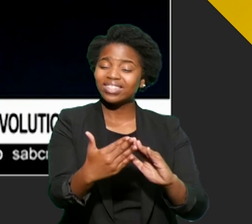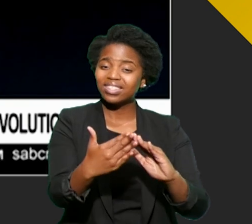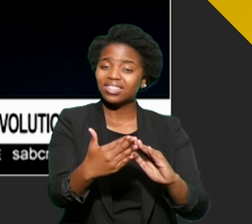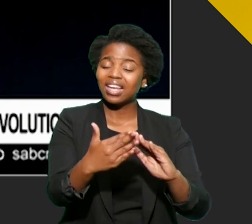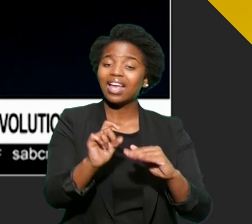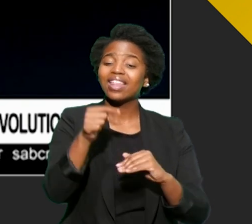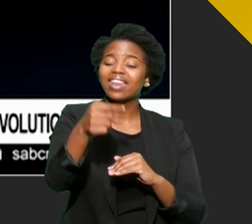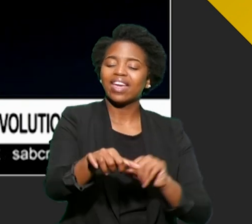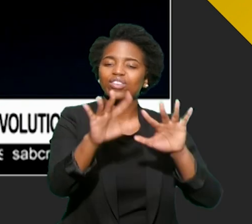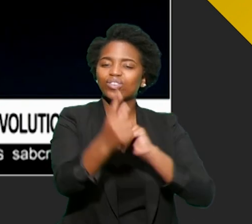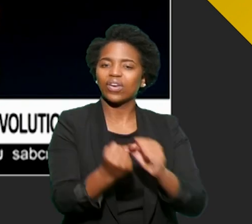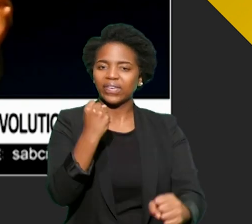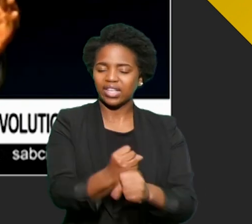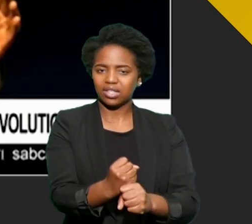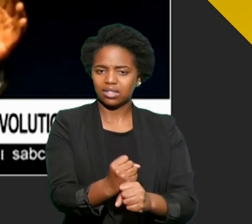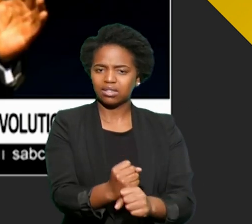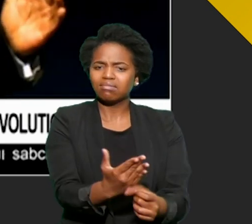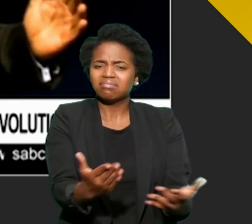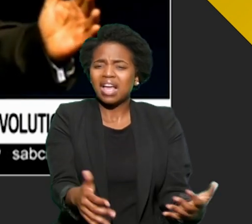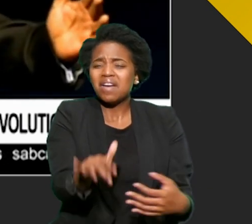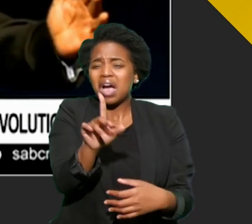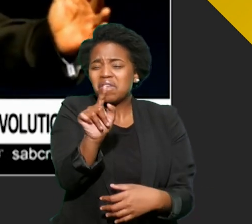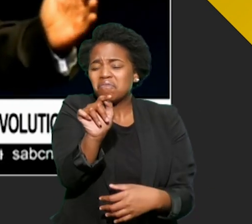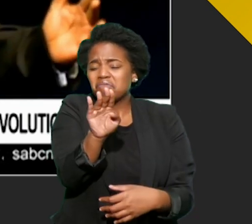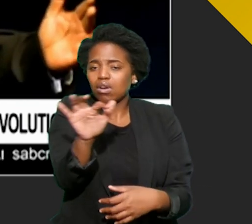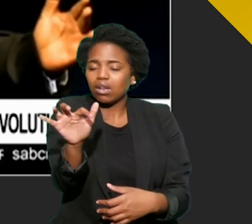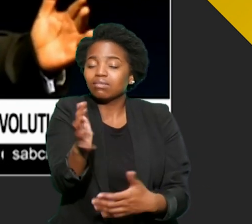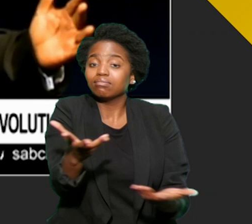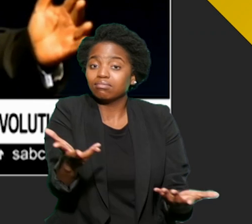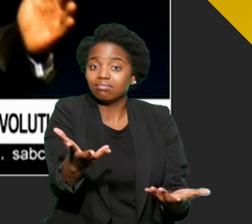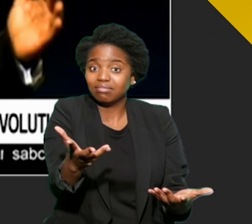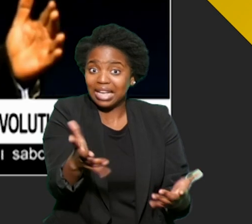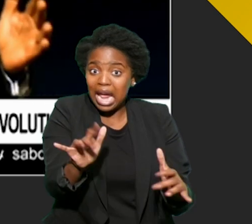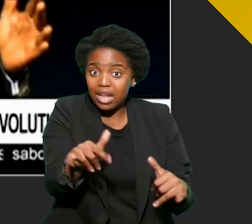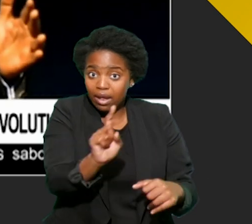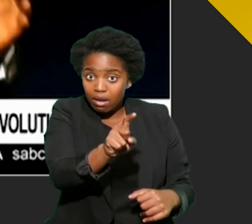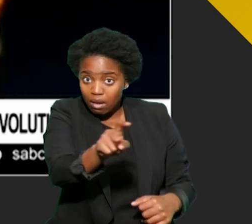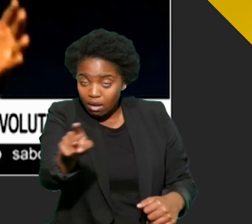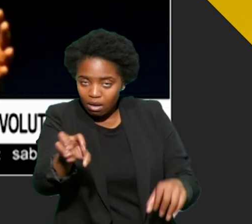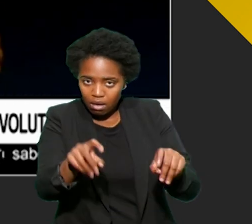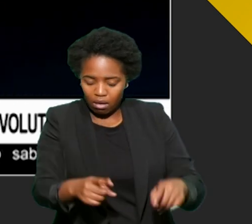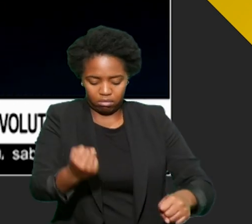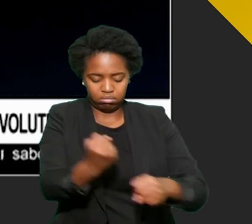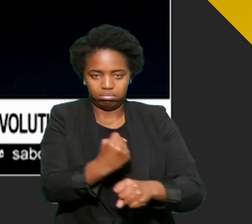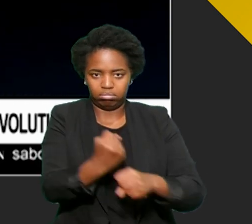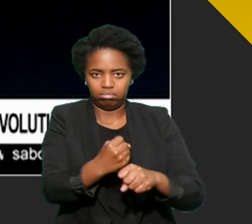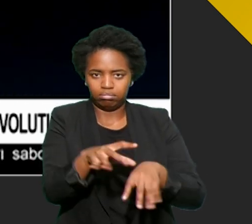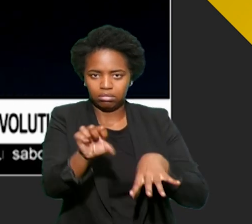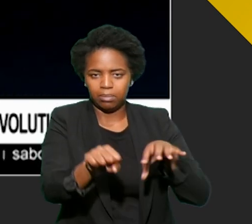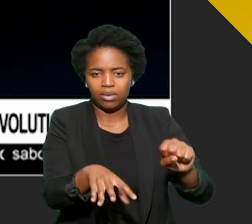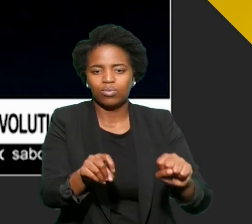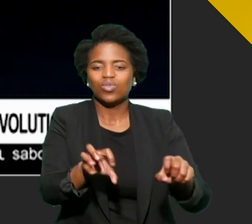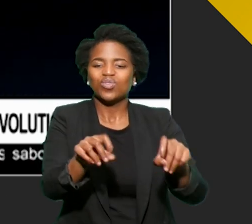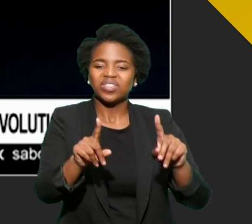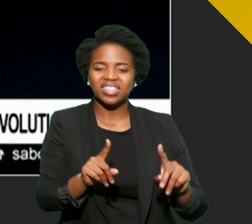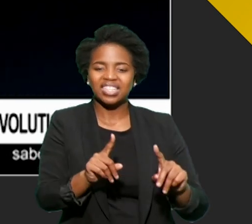next decade. So 5 trillion rand is waiting out there for us to go and grab. So